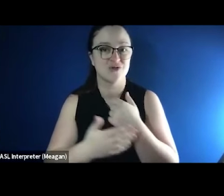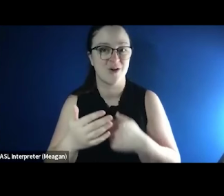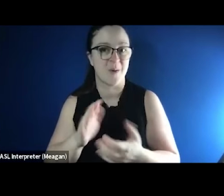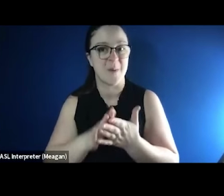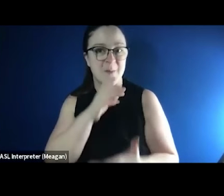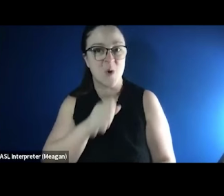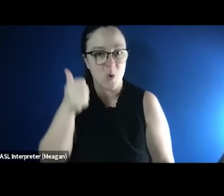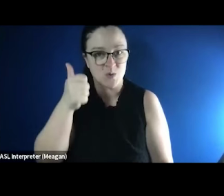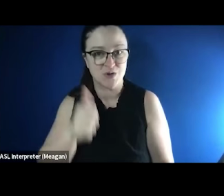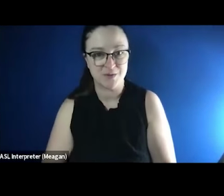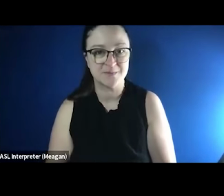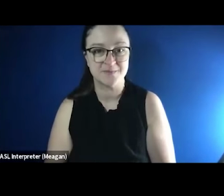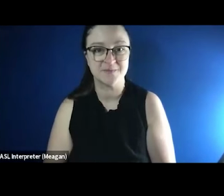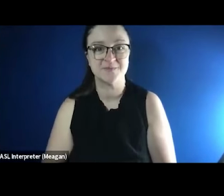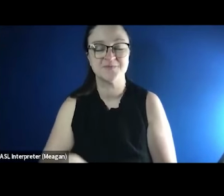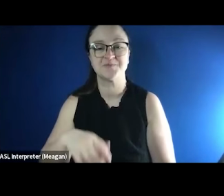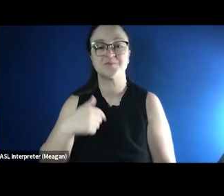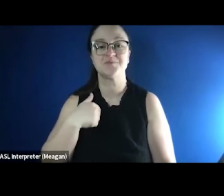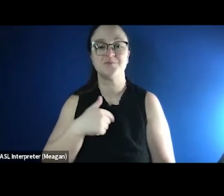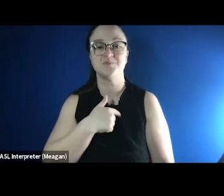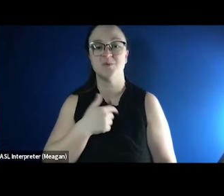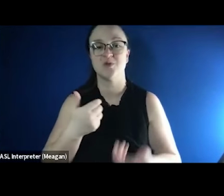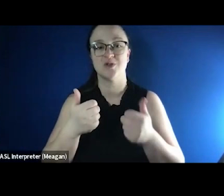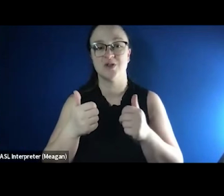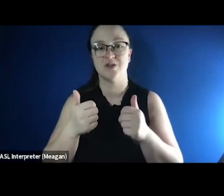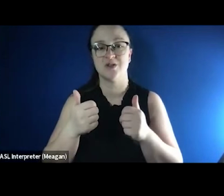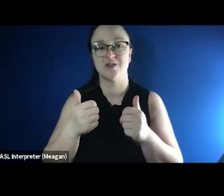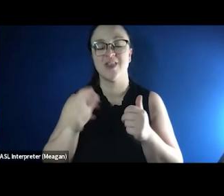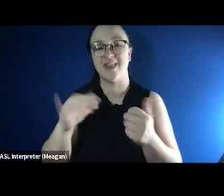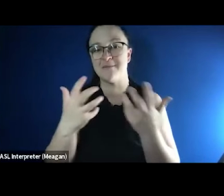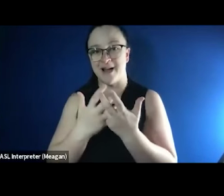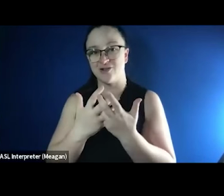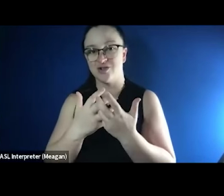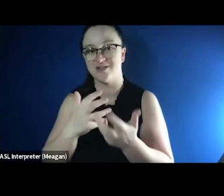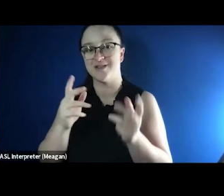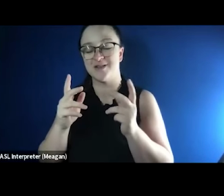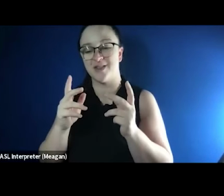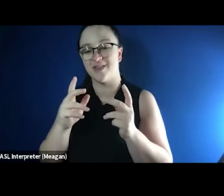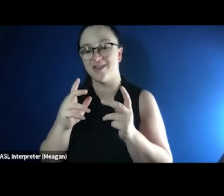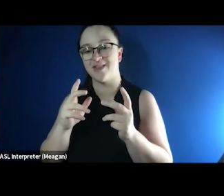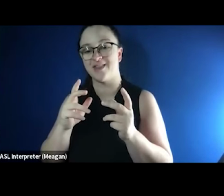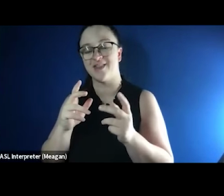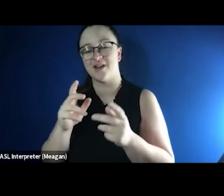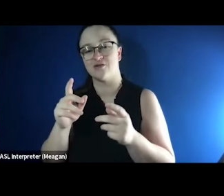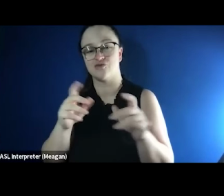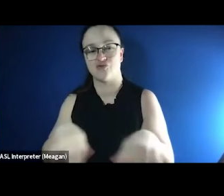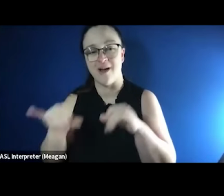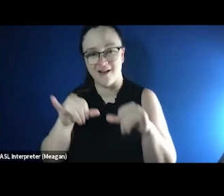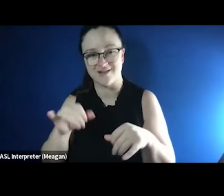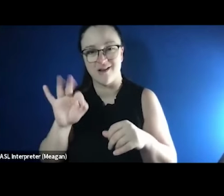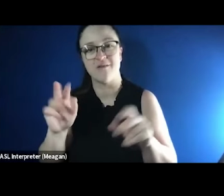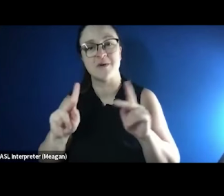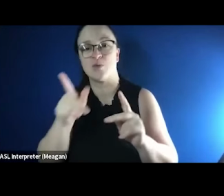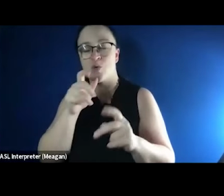to shape trends behind bars and within community corrections. And so at this point, we understand there are likely more older